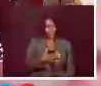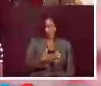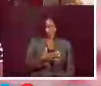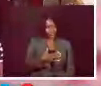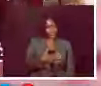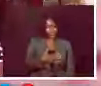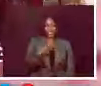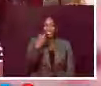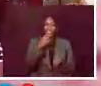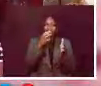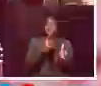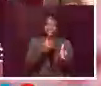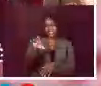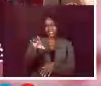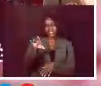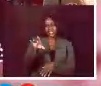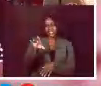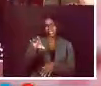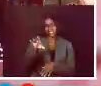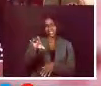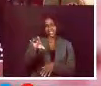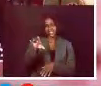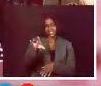Mr. Speaker, I was part of the